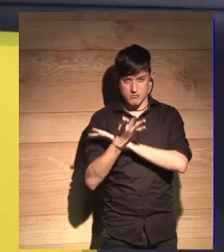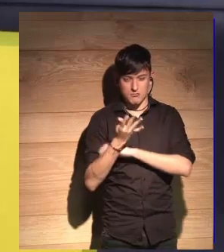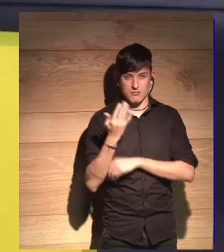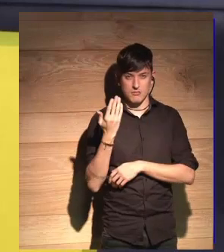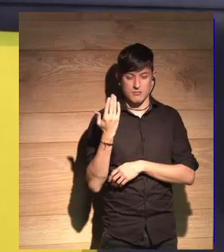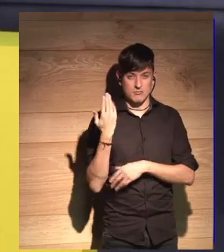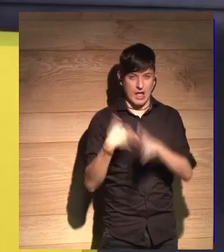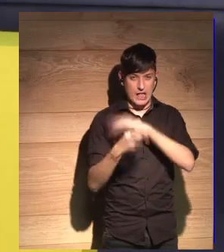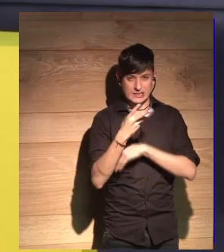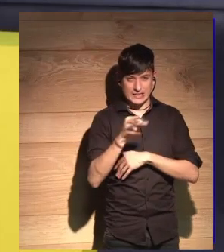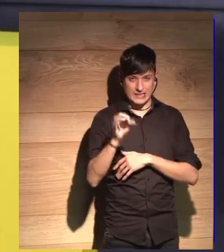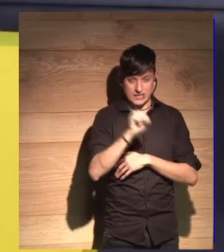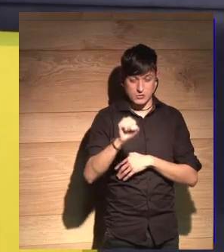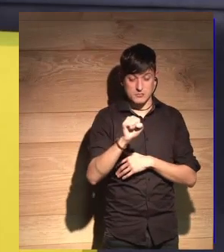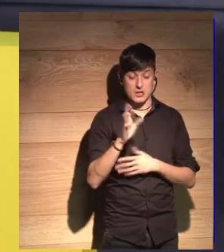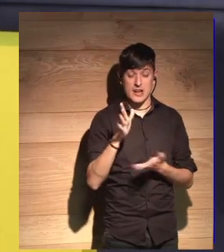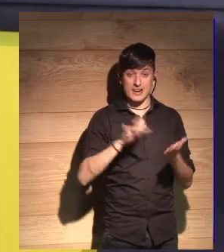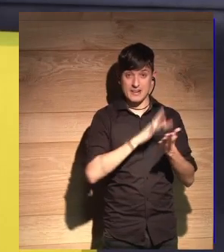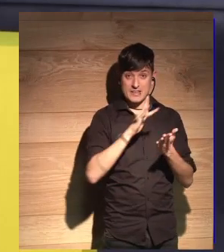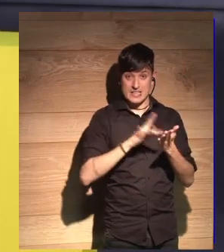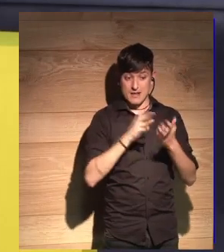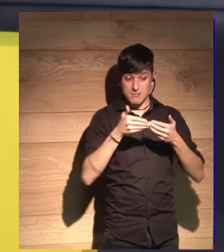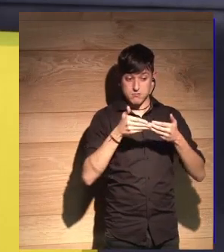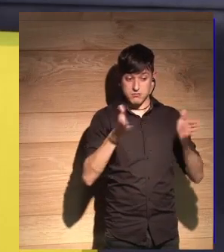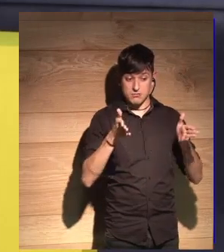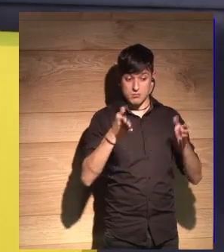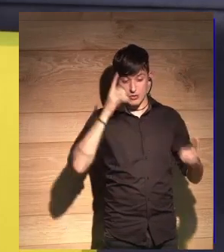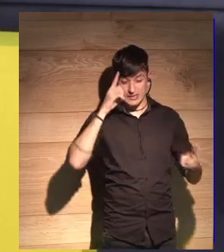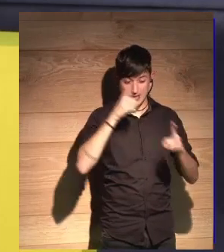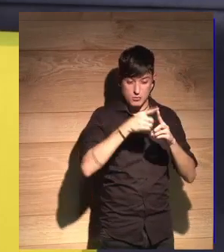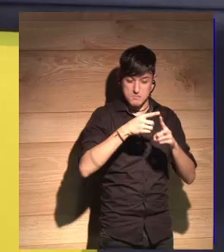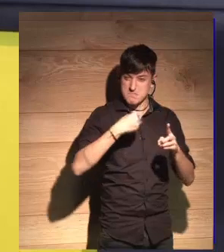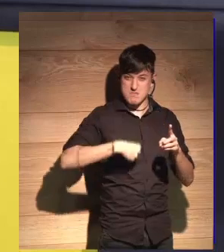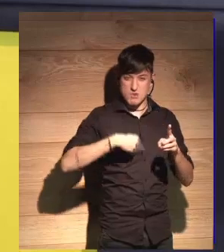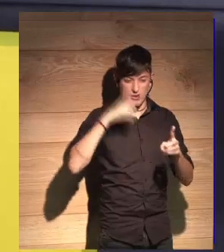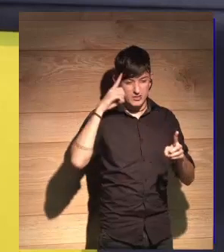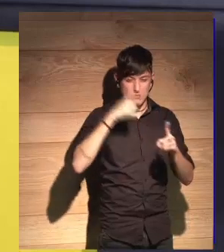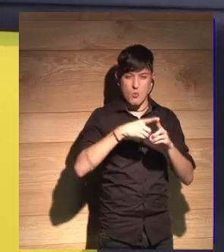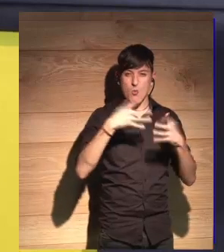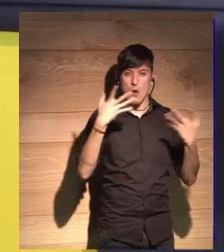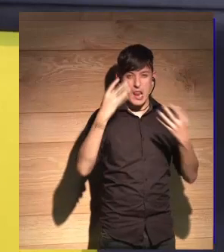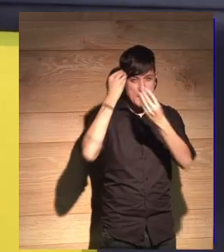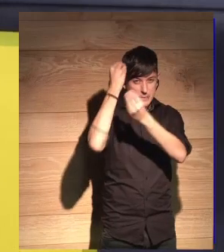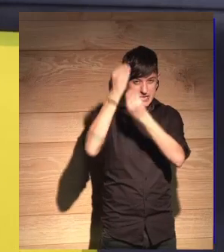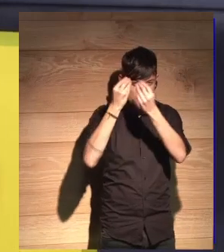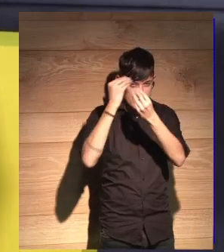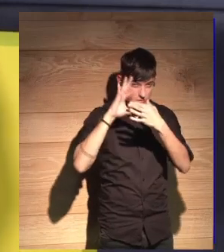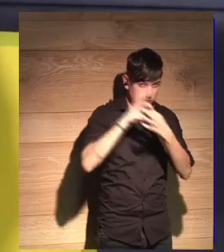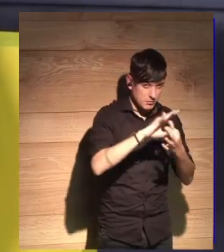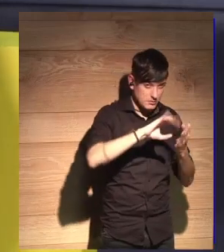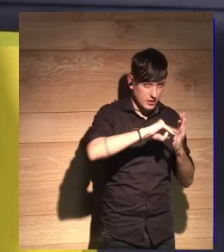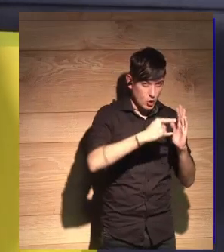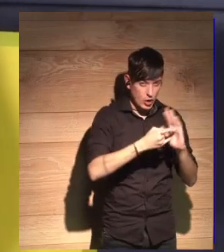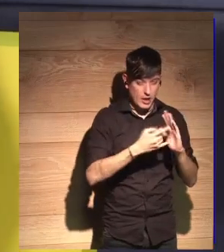30-year history project since the inception of that magazine. Since it was created, it has